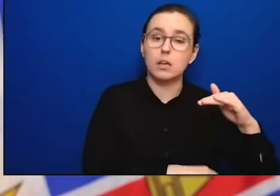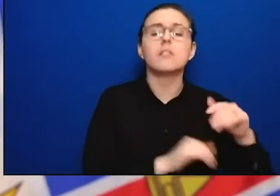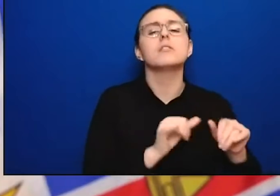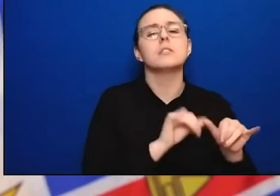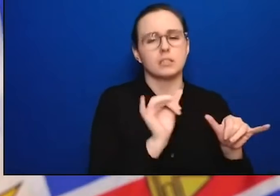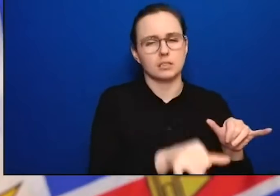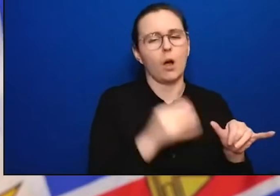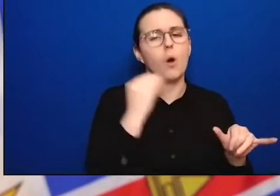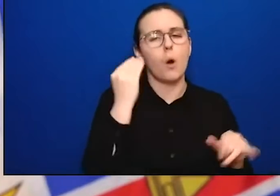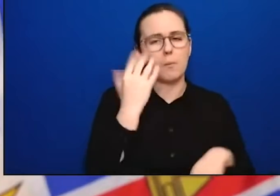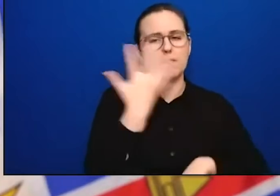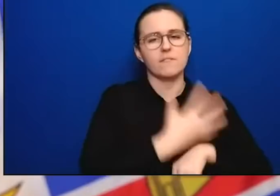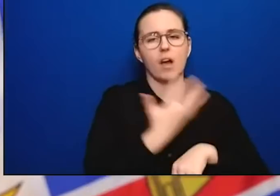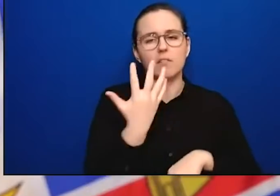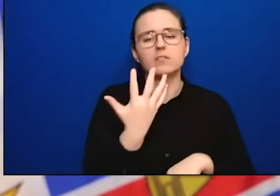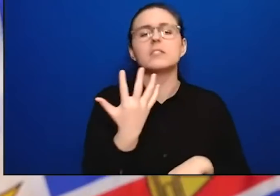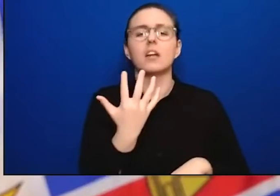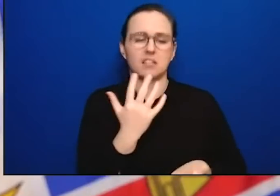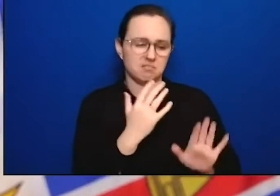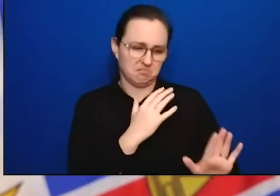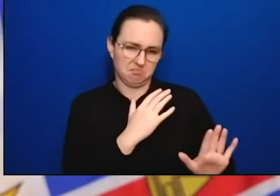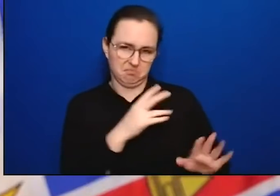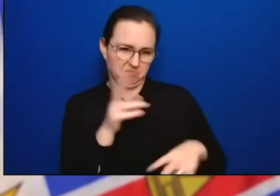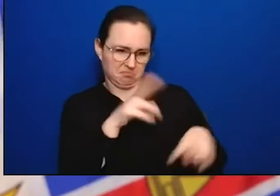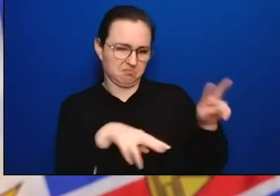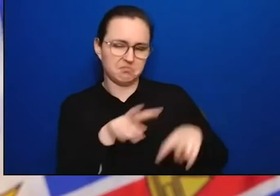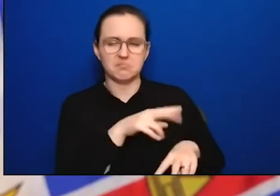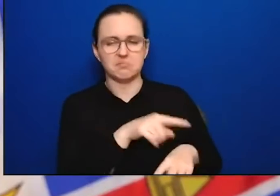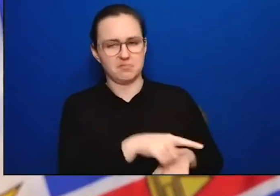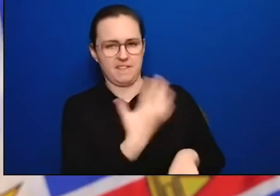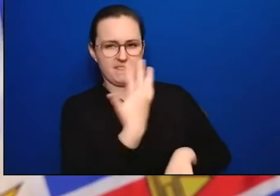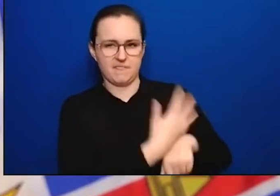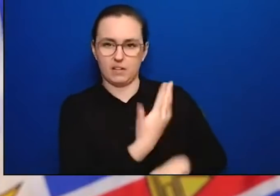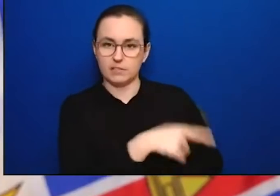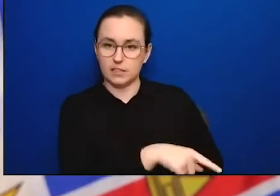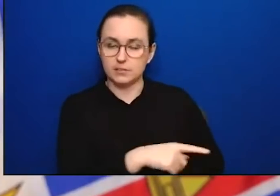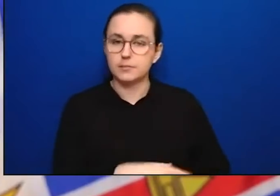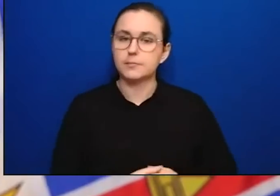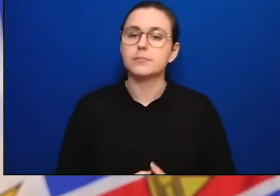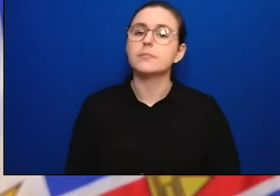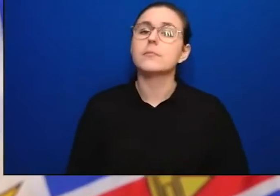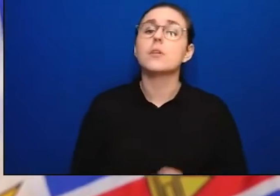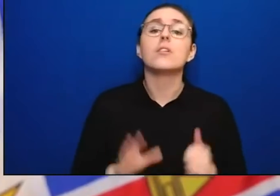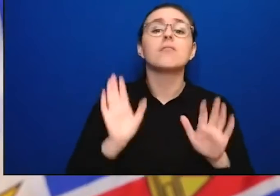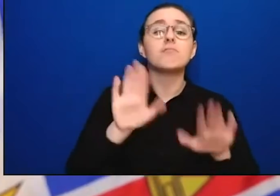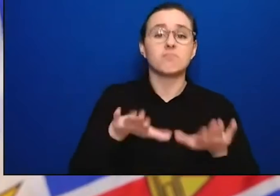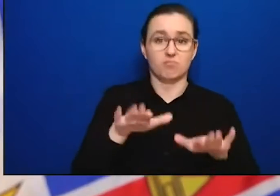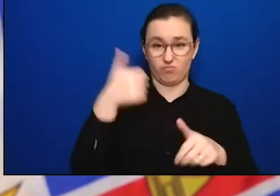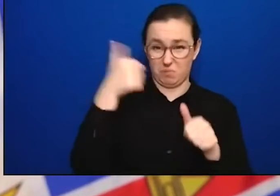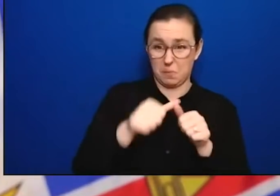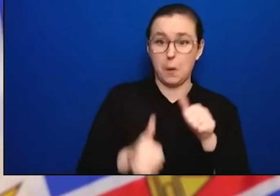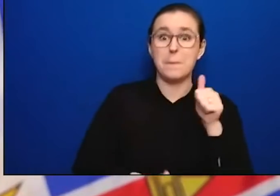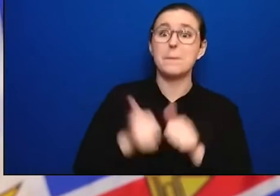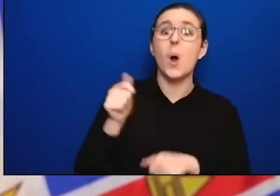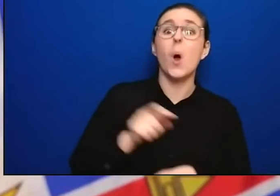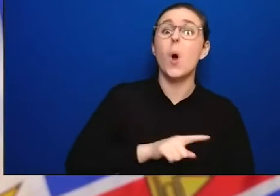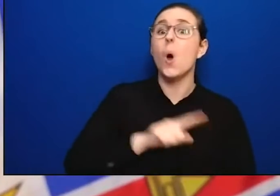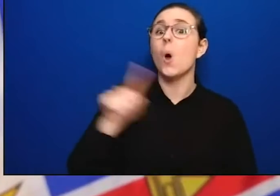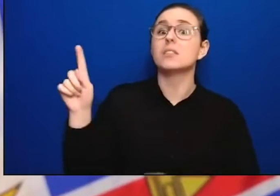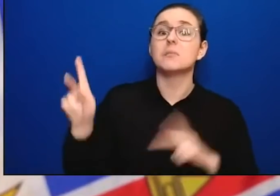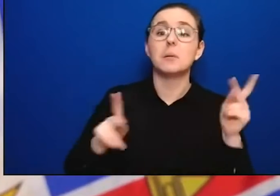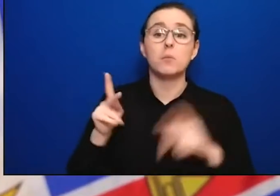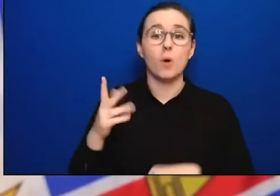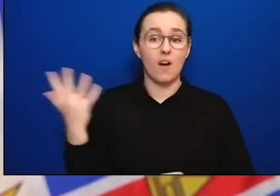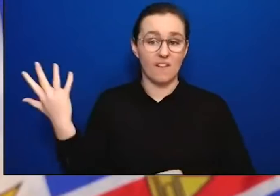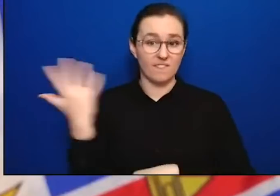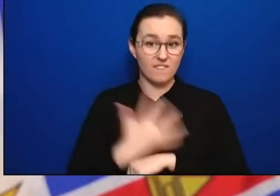important that we consider that risk doesn't drop off to zero after 5 days. But it does decrease quite